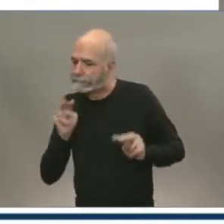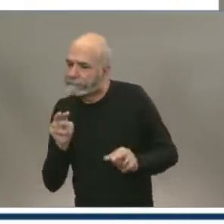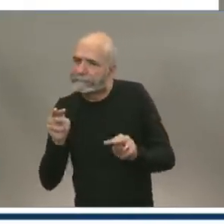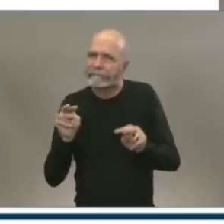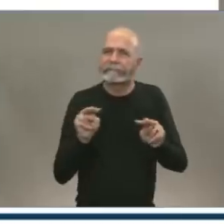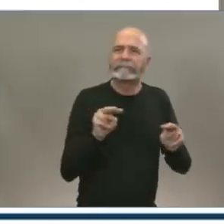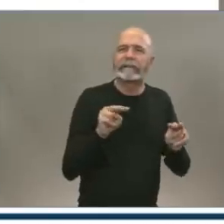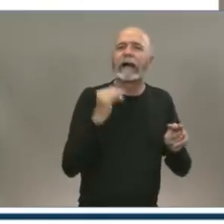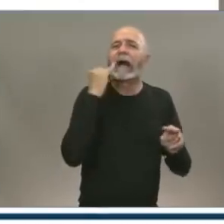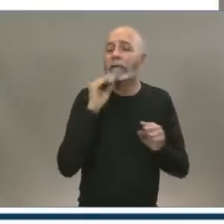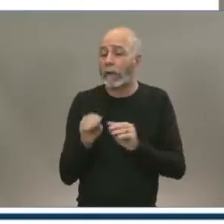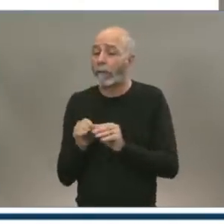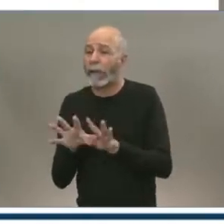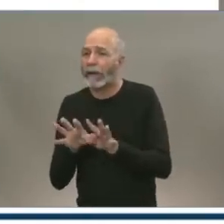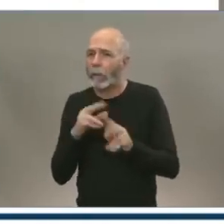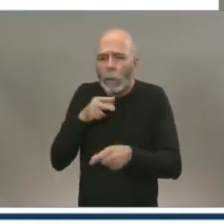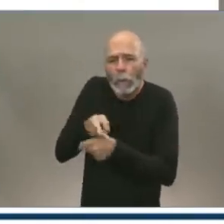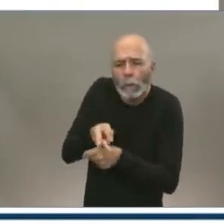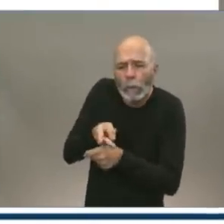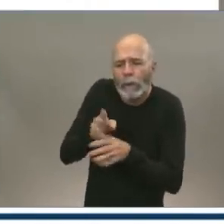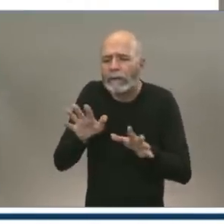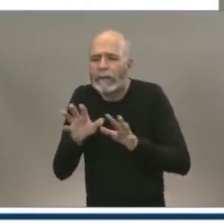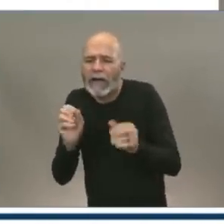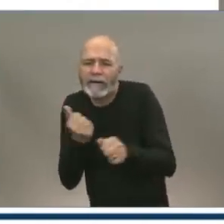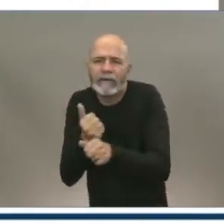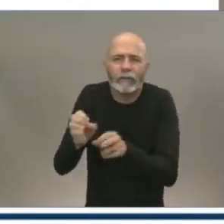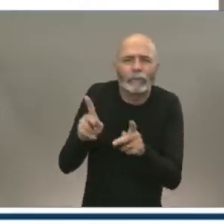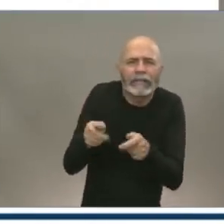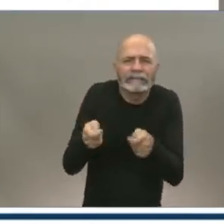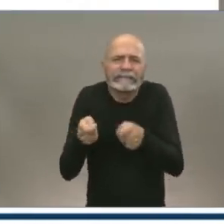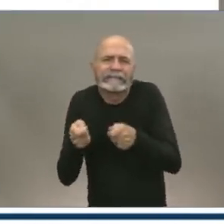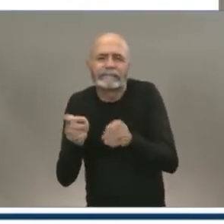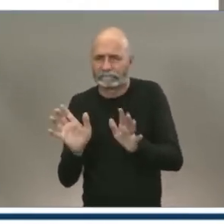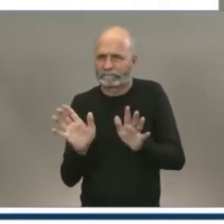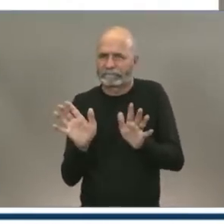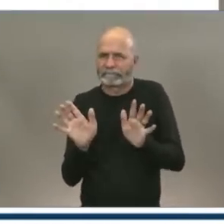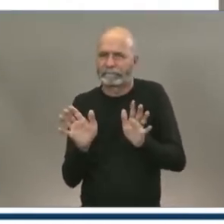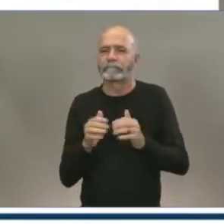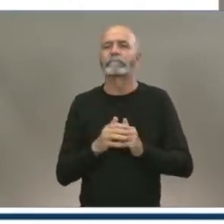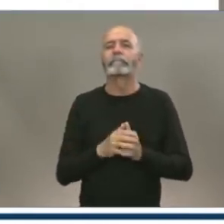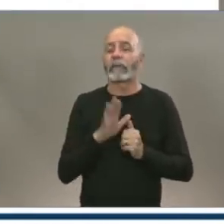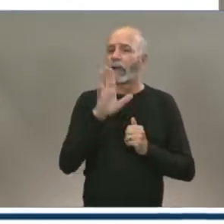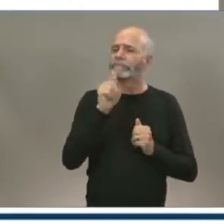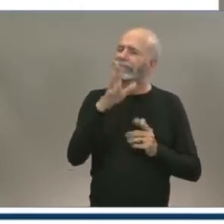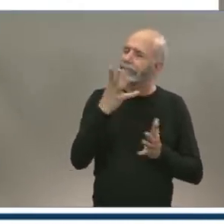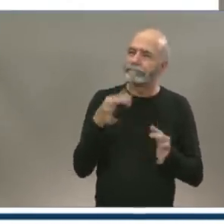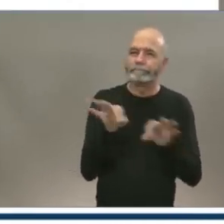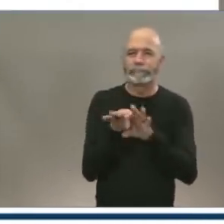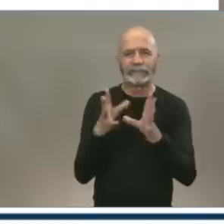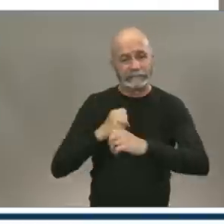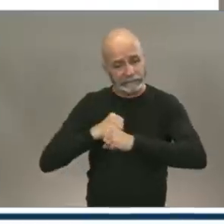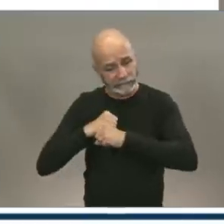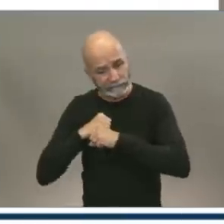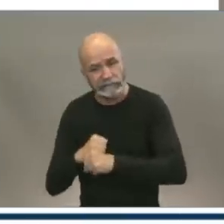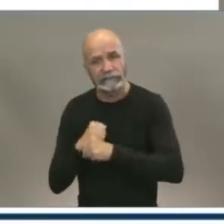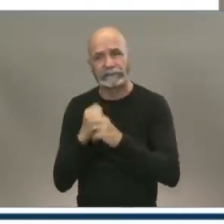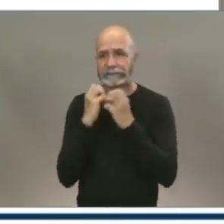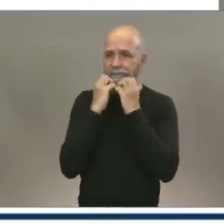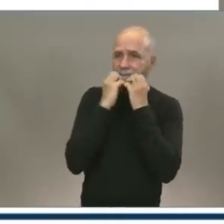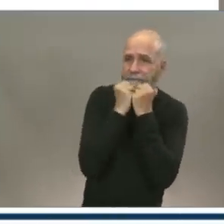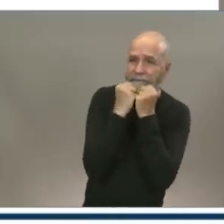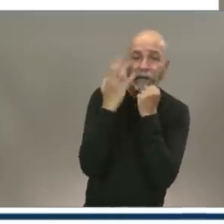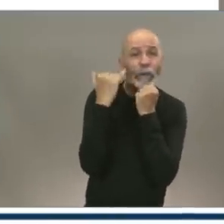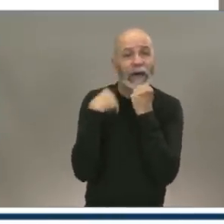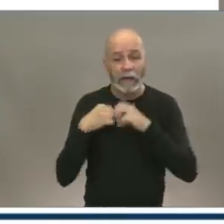COVID, and that's inevitable. But we need to protect against that, and then one of the key reasons we need to protect against it